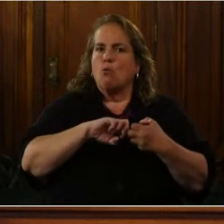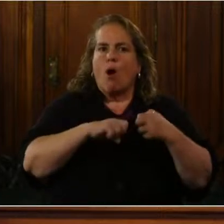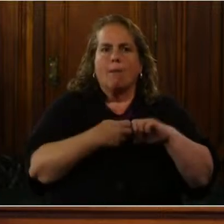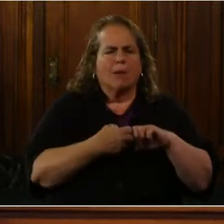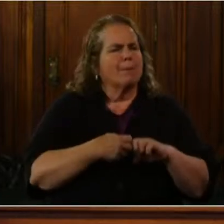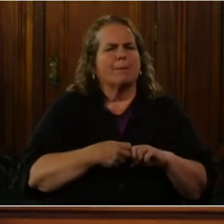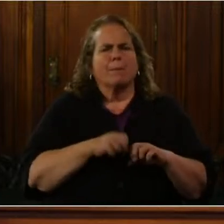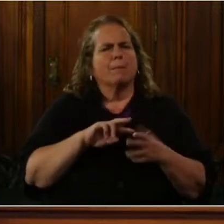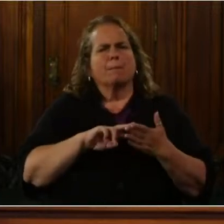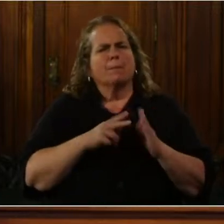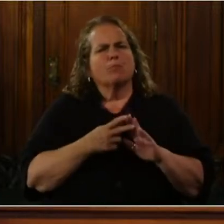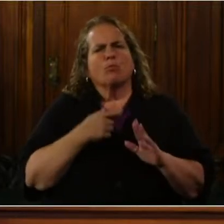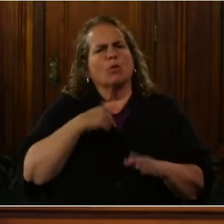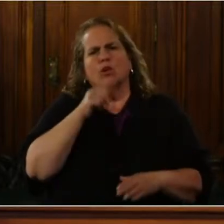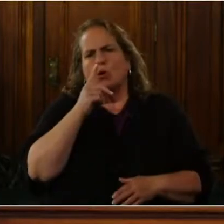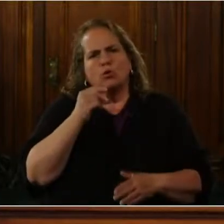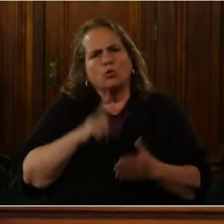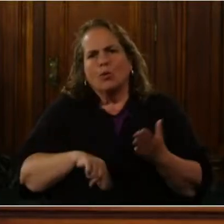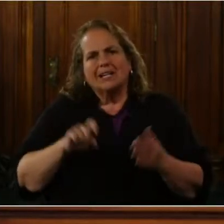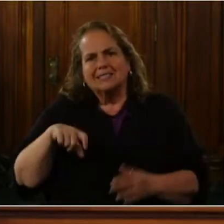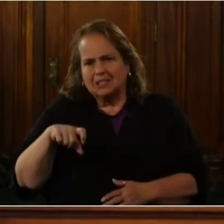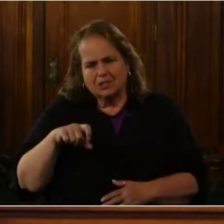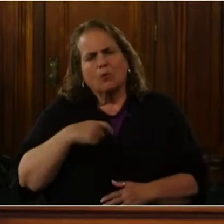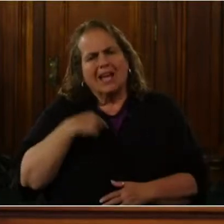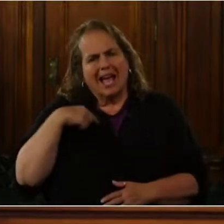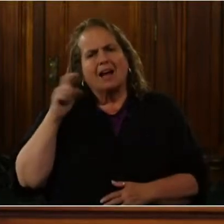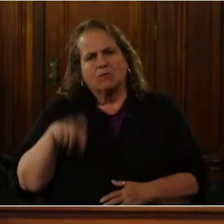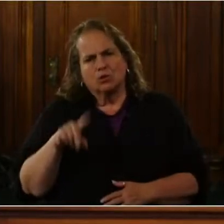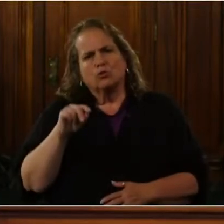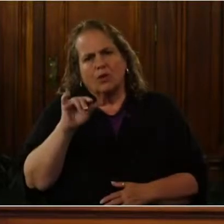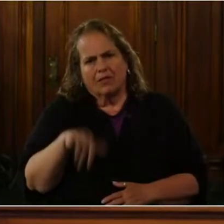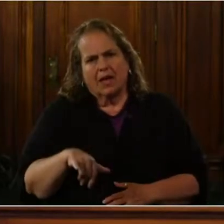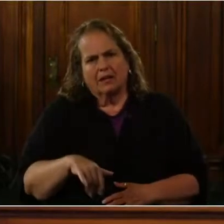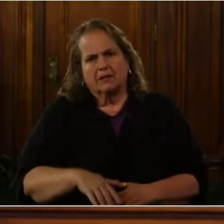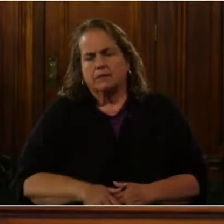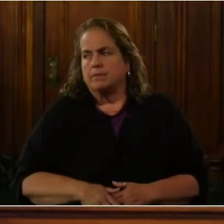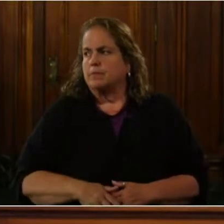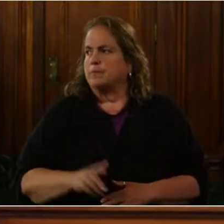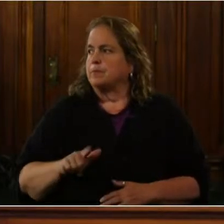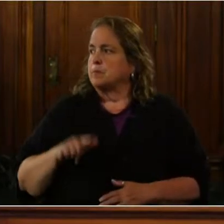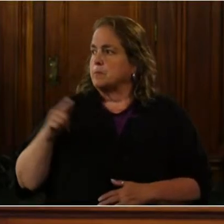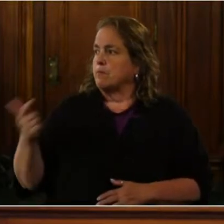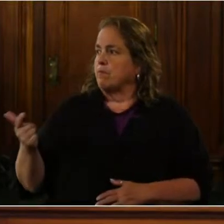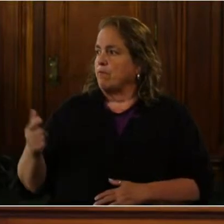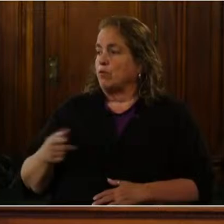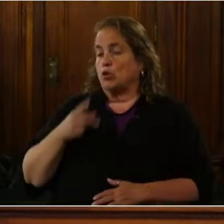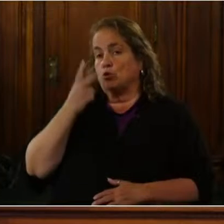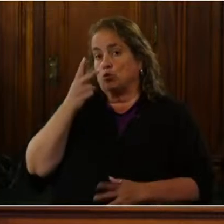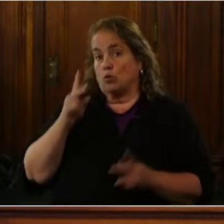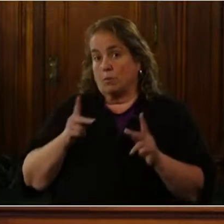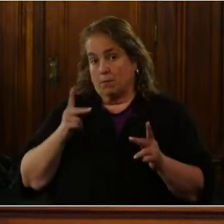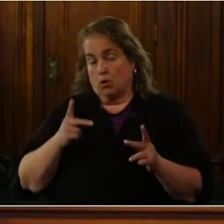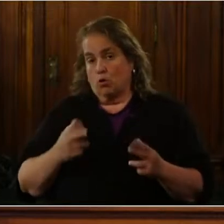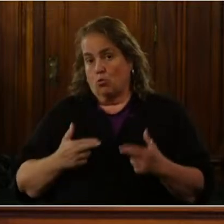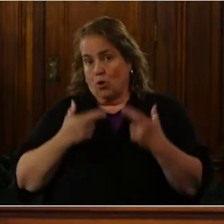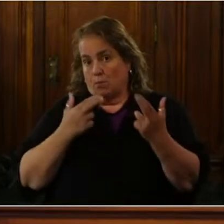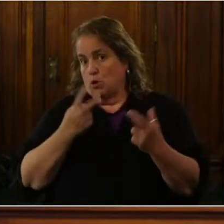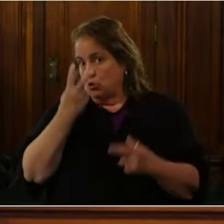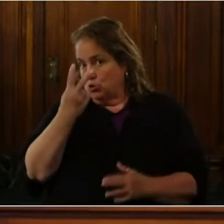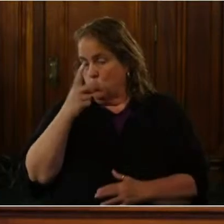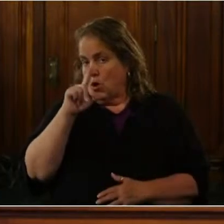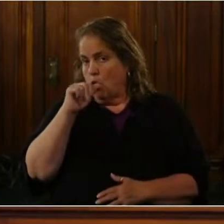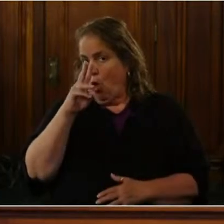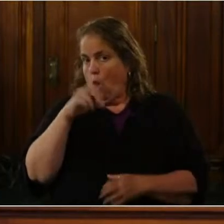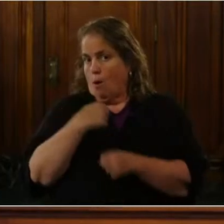what's necessary to defeat it. Lawrence. Cameron today recommended 2 lawmakers that they take steps to